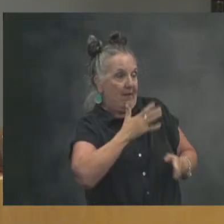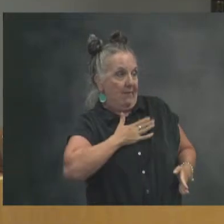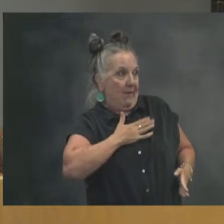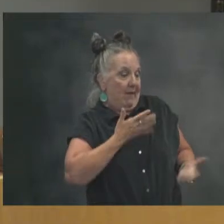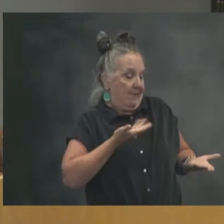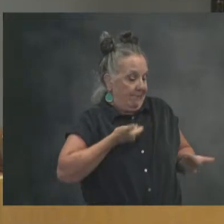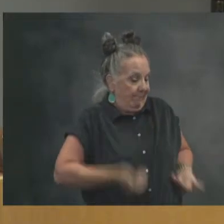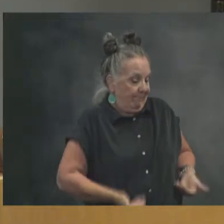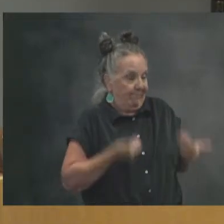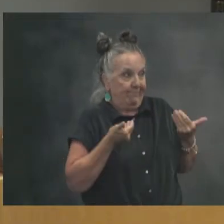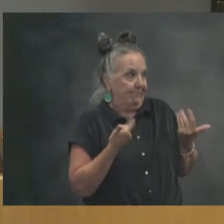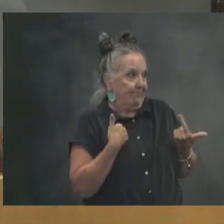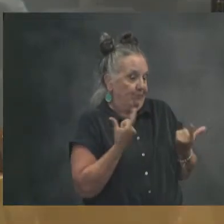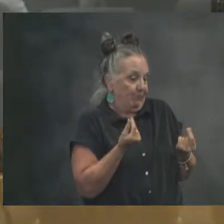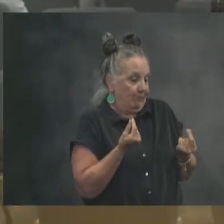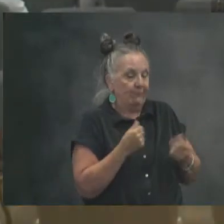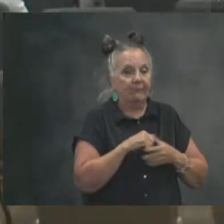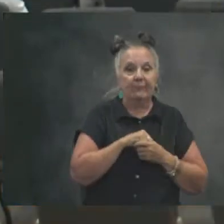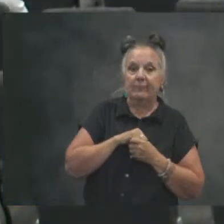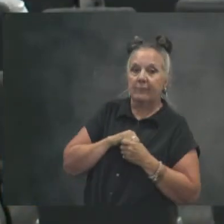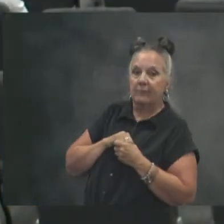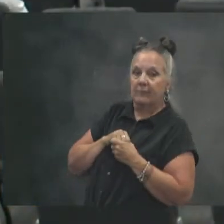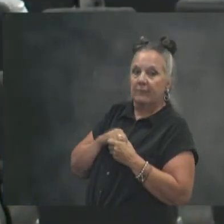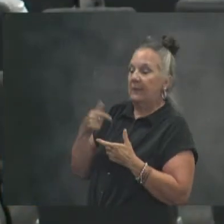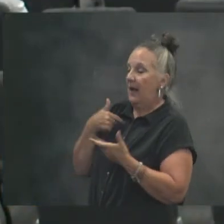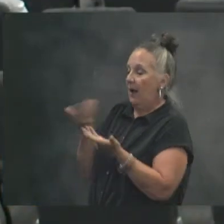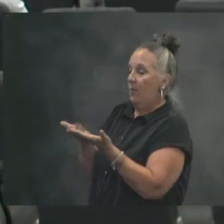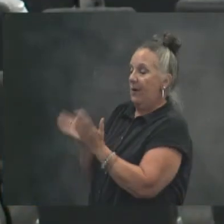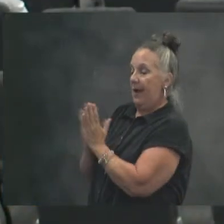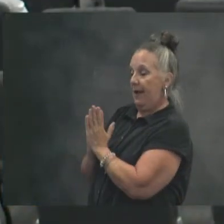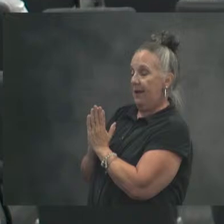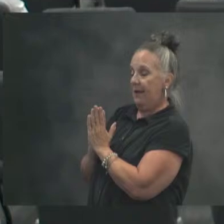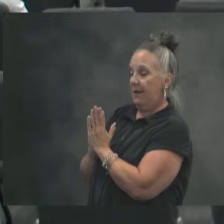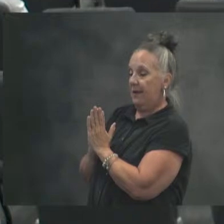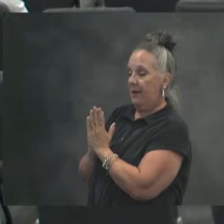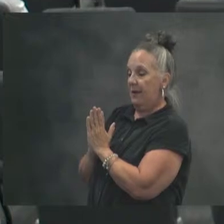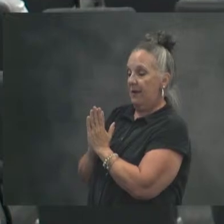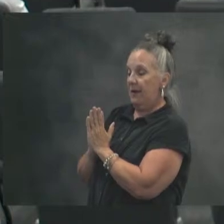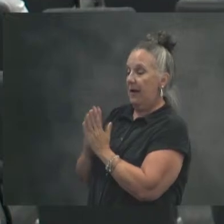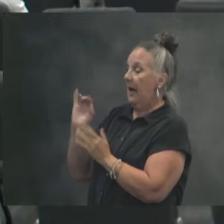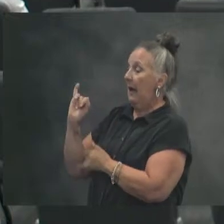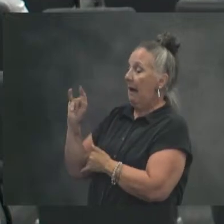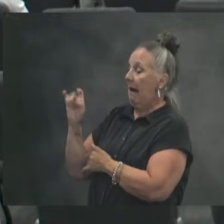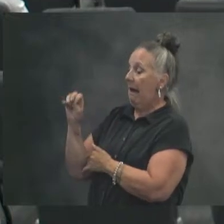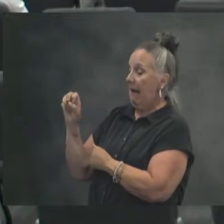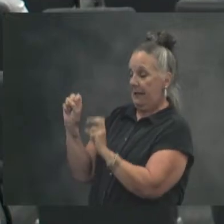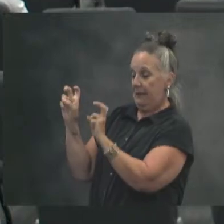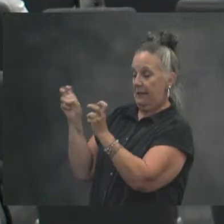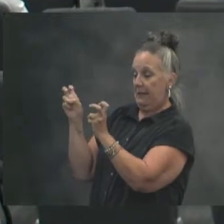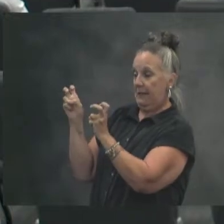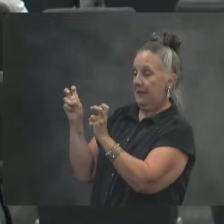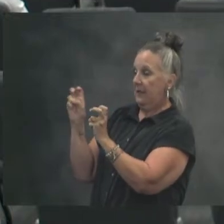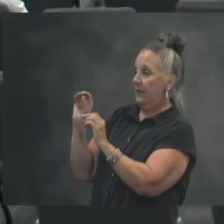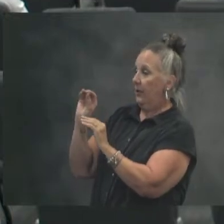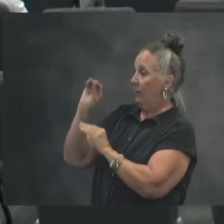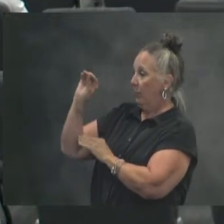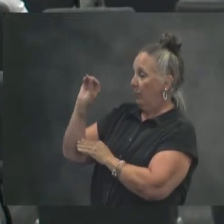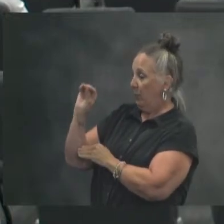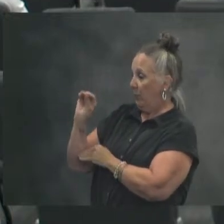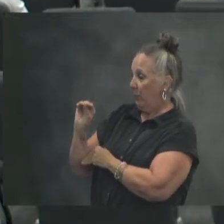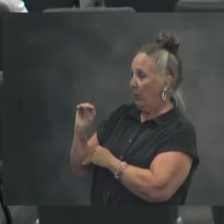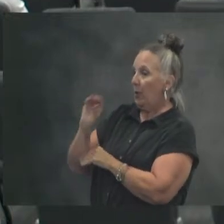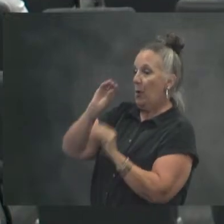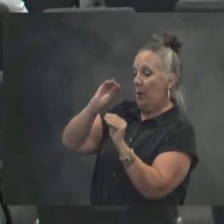I can answer. I would ask that those items that were voted on previously be moved